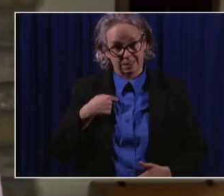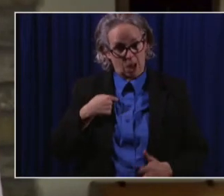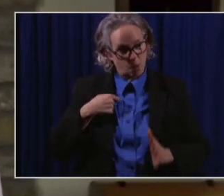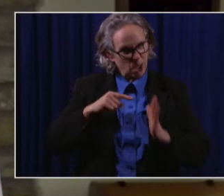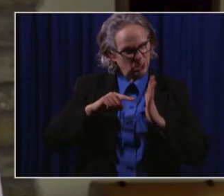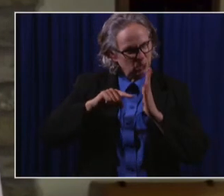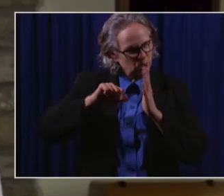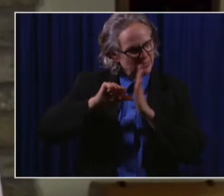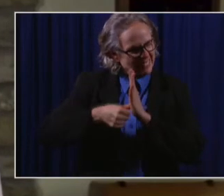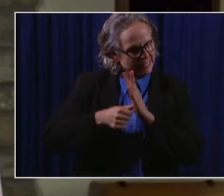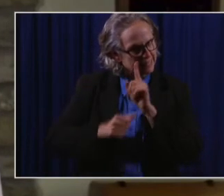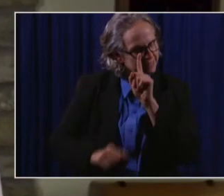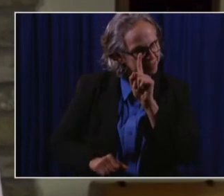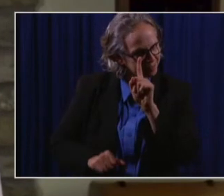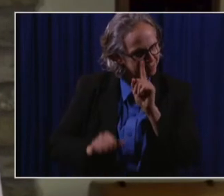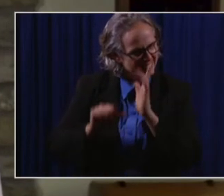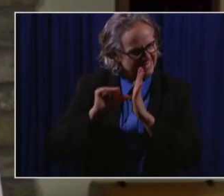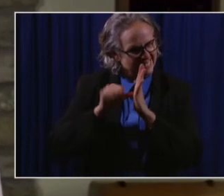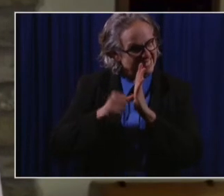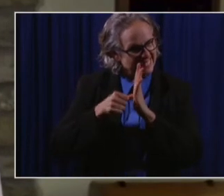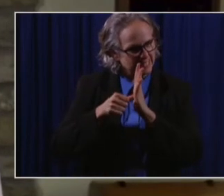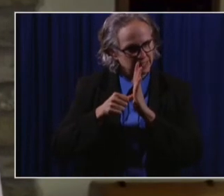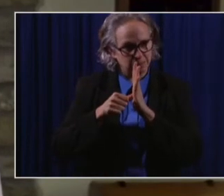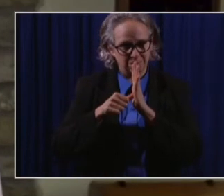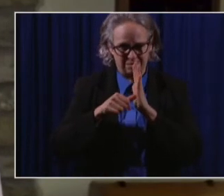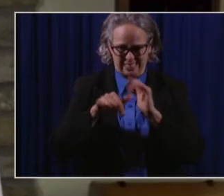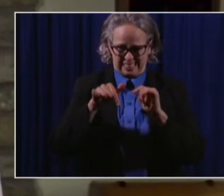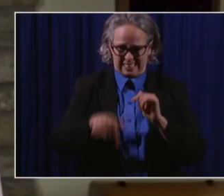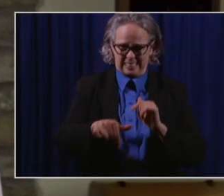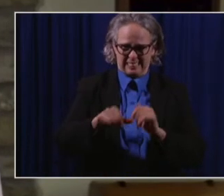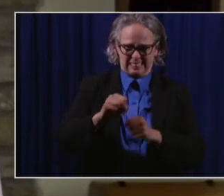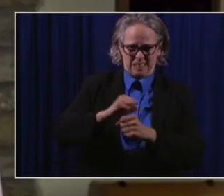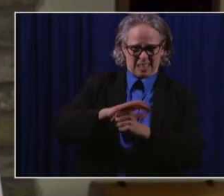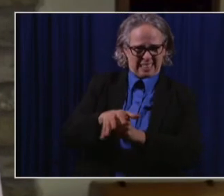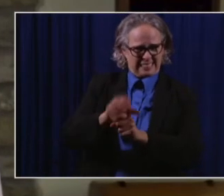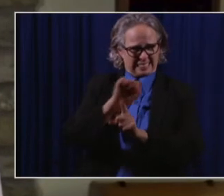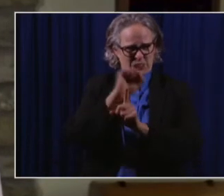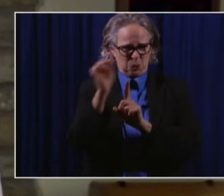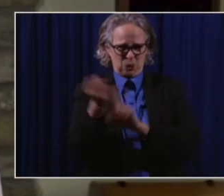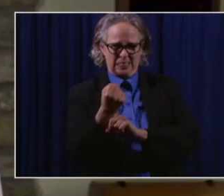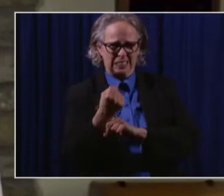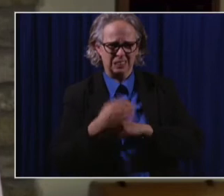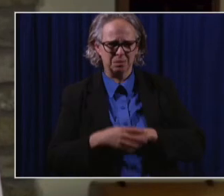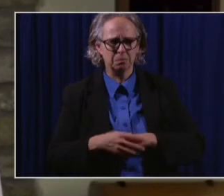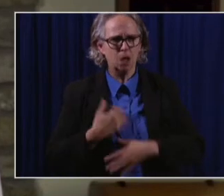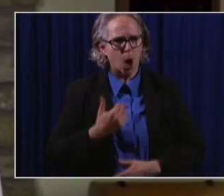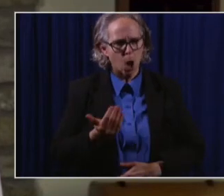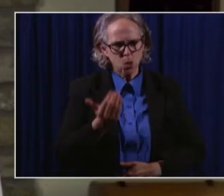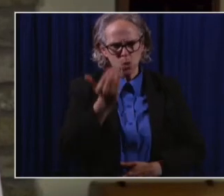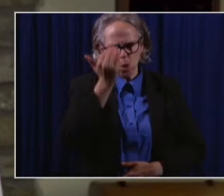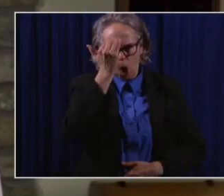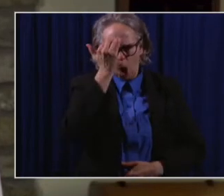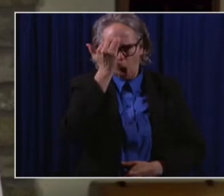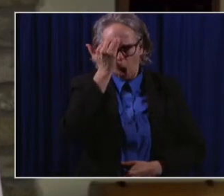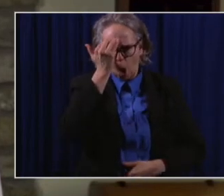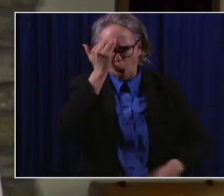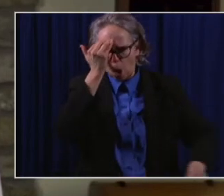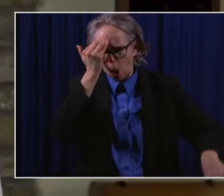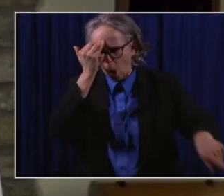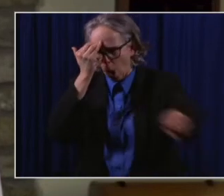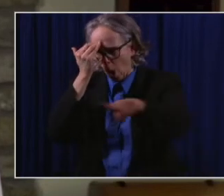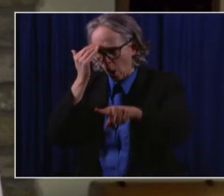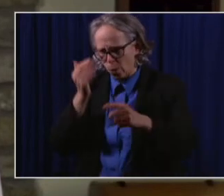where we don't know what to do. This is not a situation where we don't know what works. Thank heavens we know what